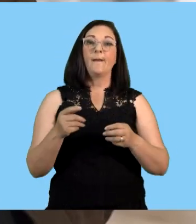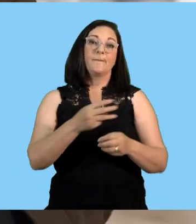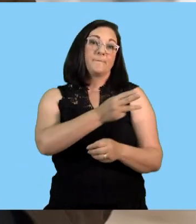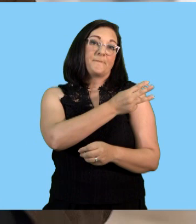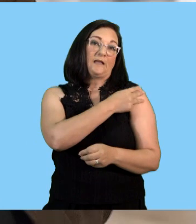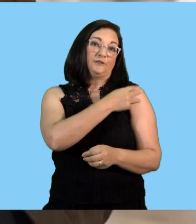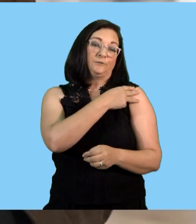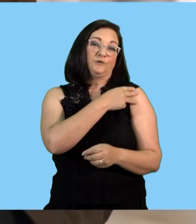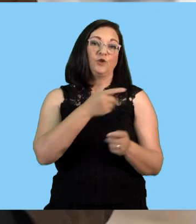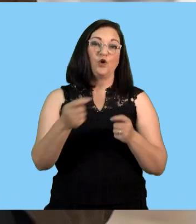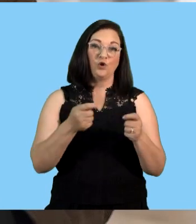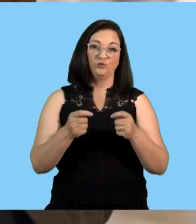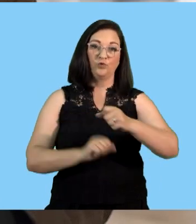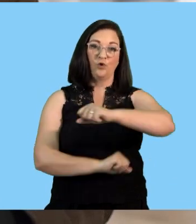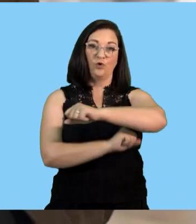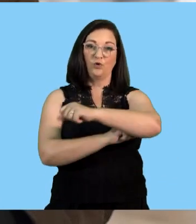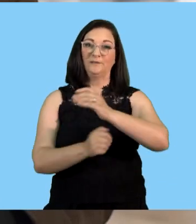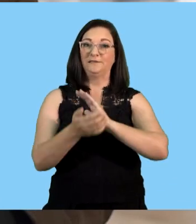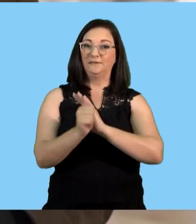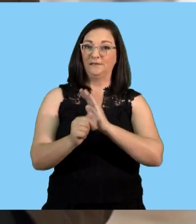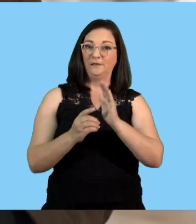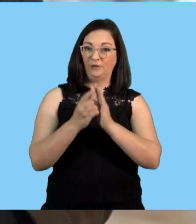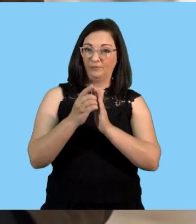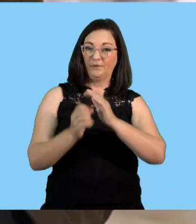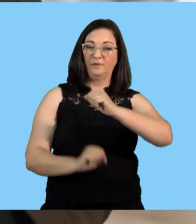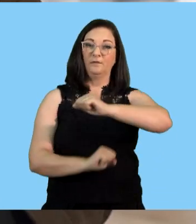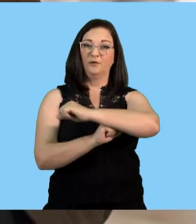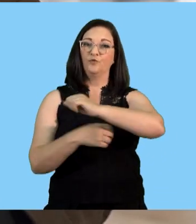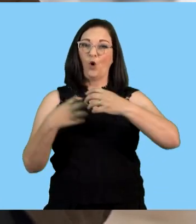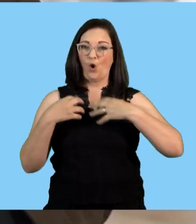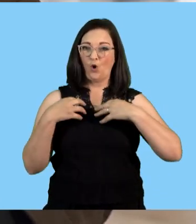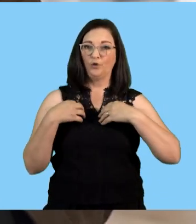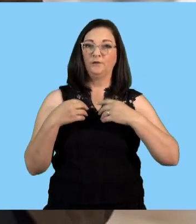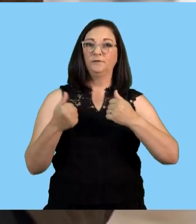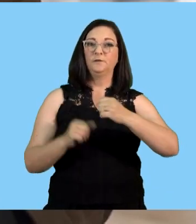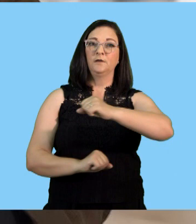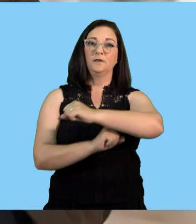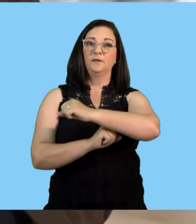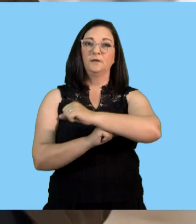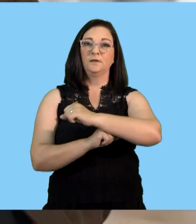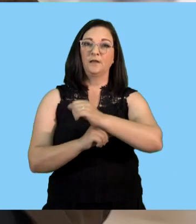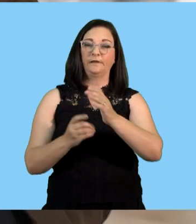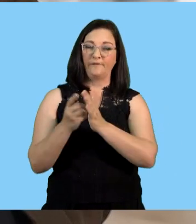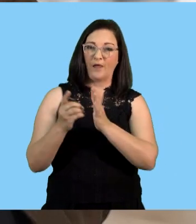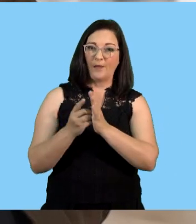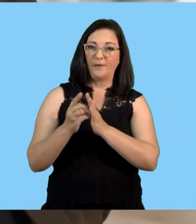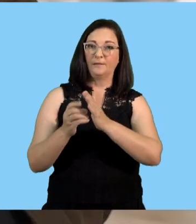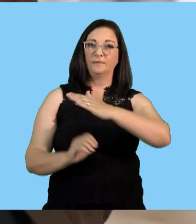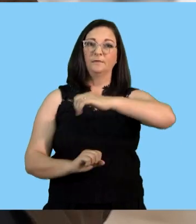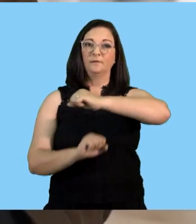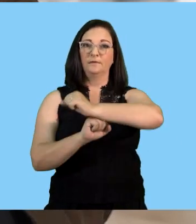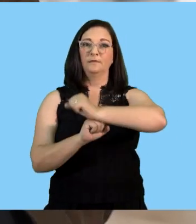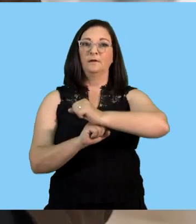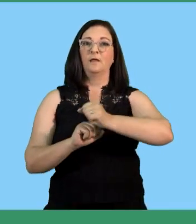management control. We're going to look at skills development. Then we move on to ownership, and then enterprise and supplier development. Lastly, we'll